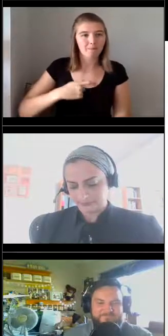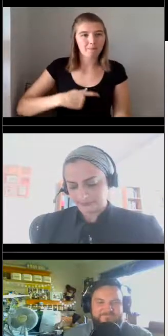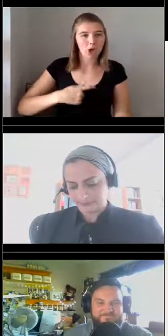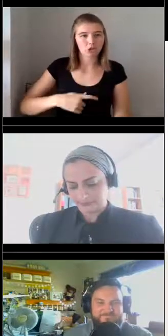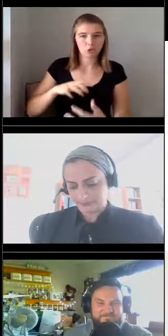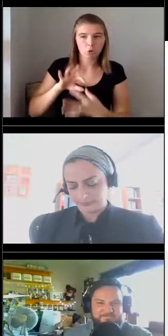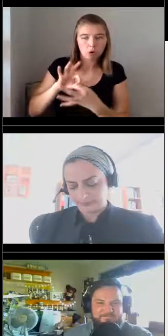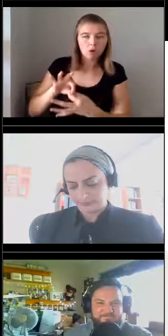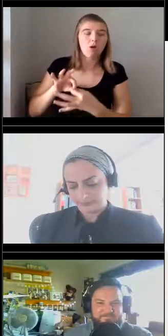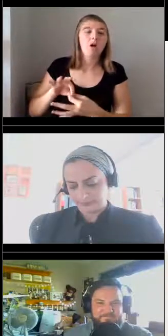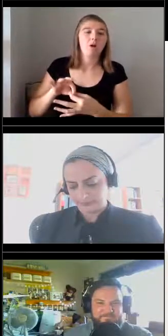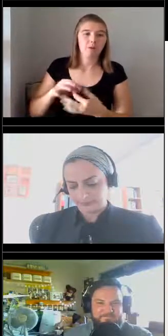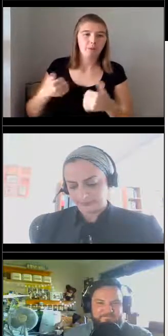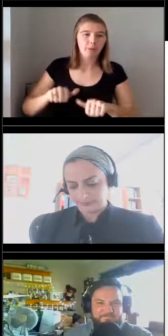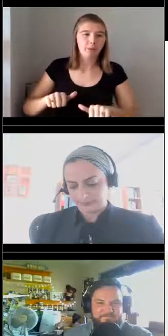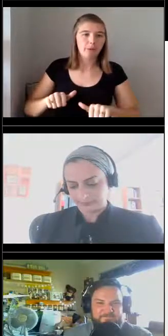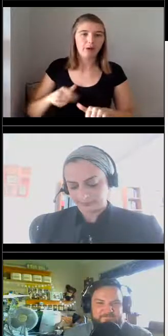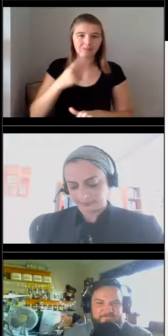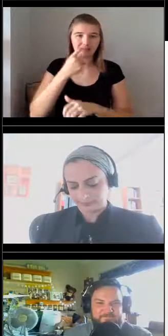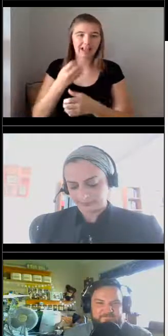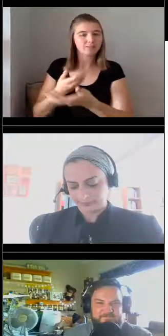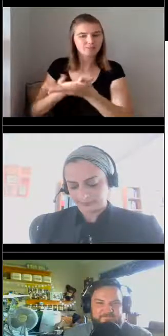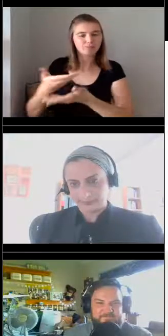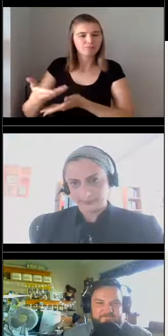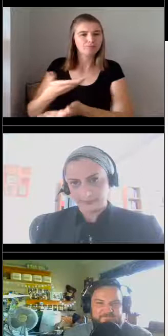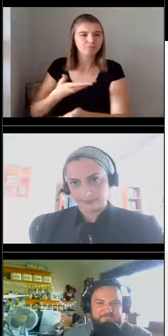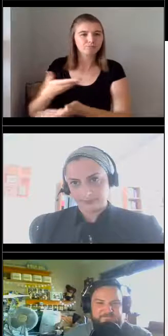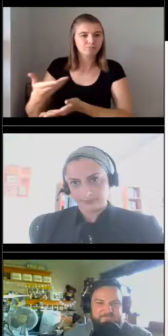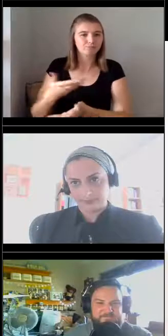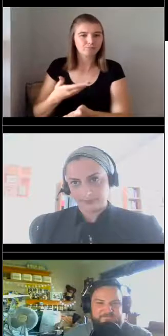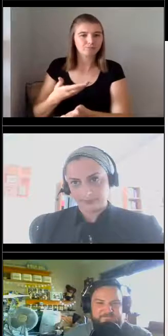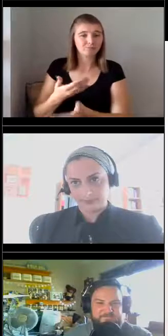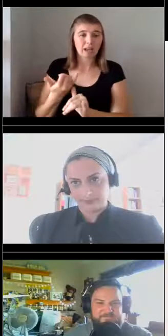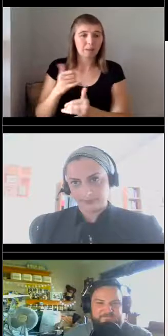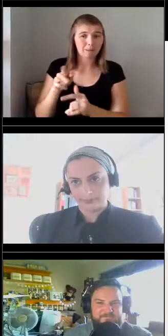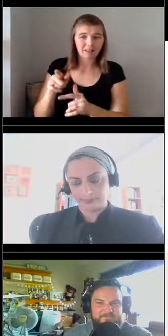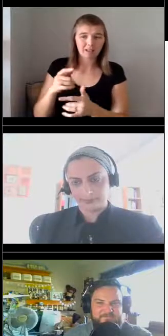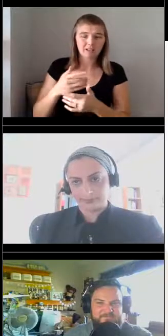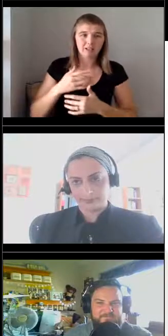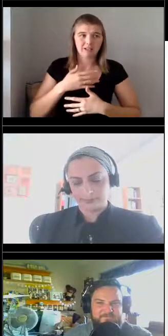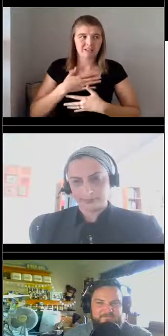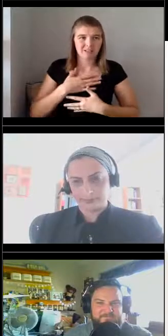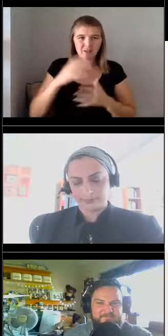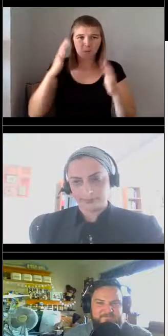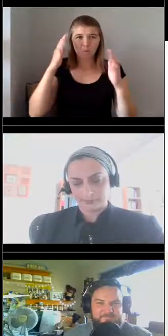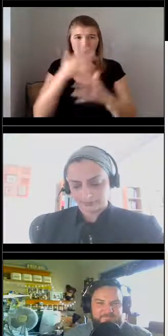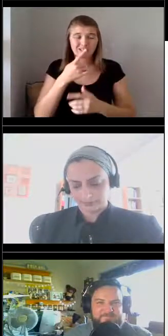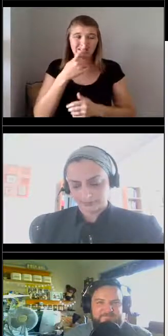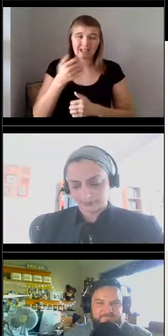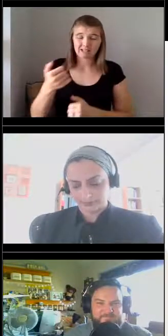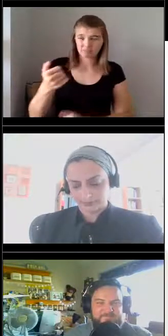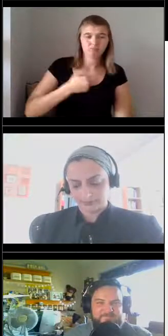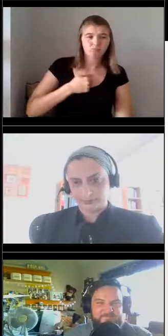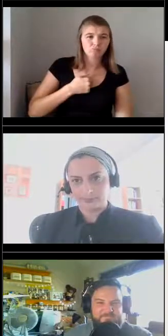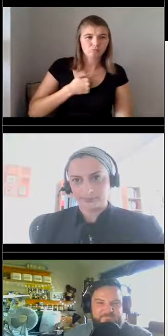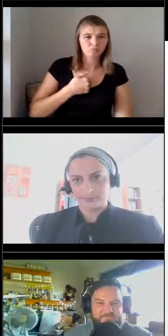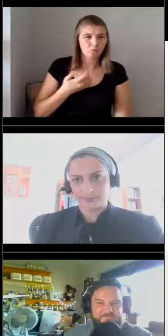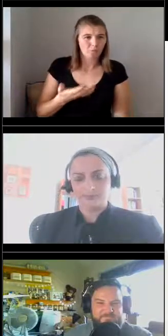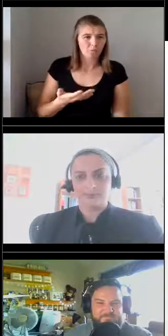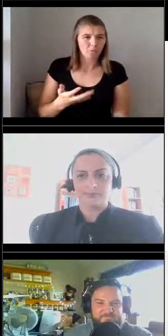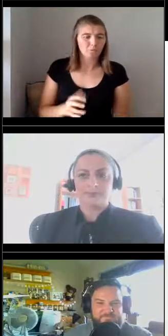and they've started to share a lot of their, you know, worries and stuff like that with me as well. So I think,